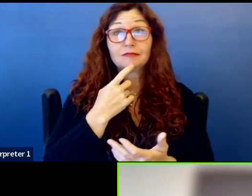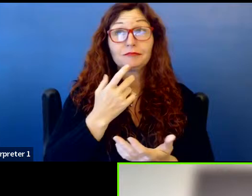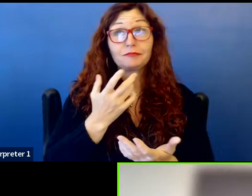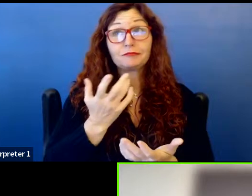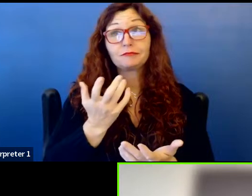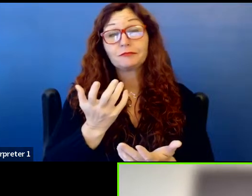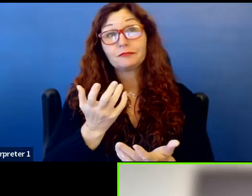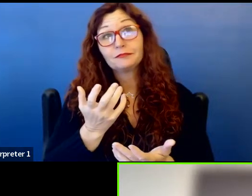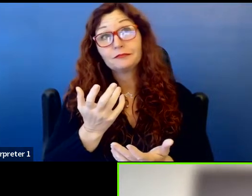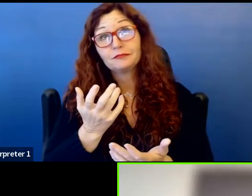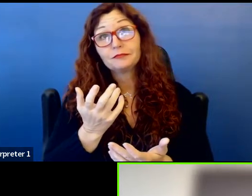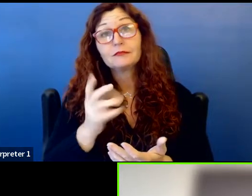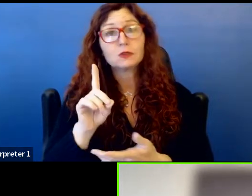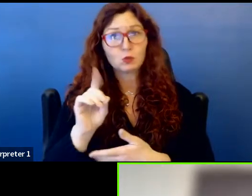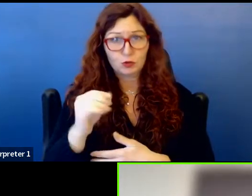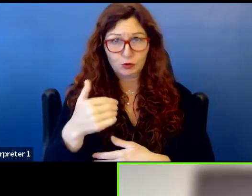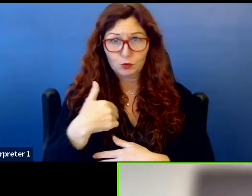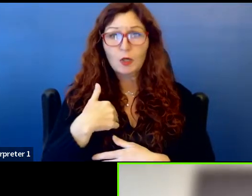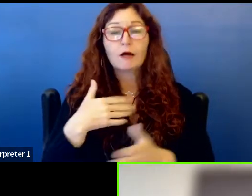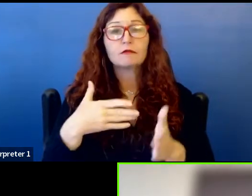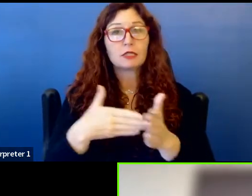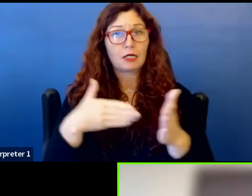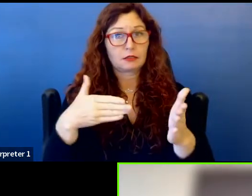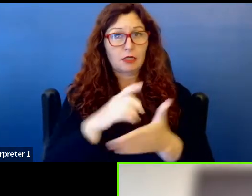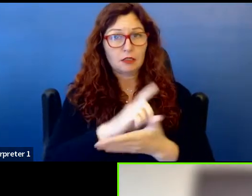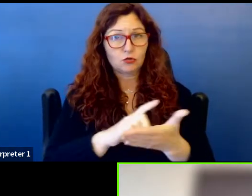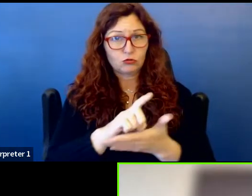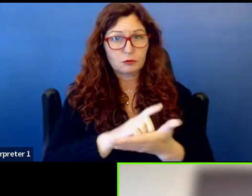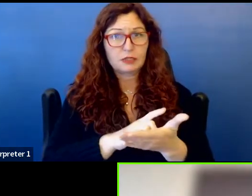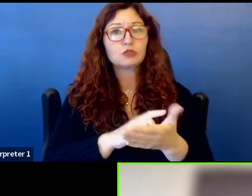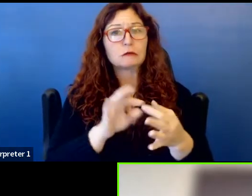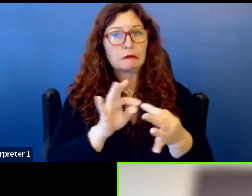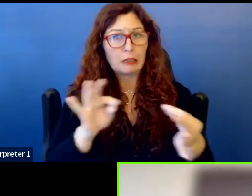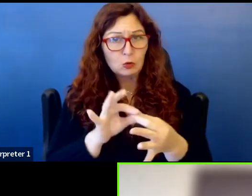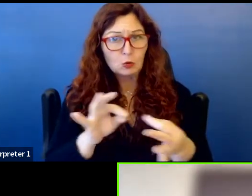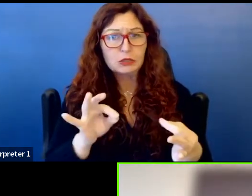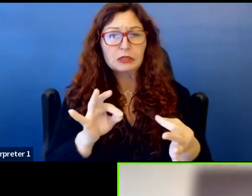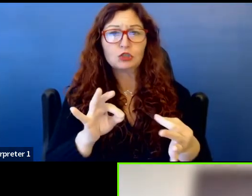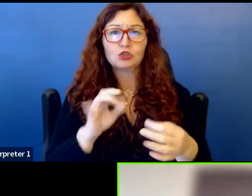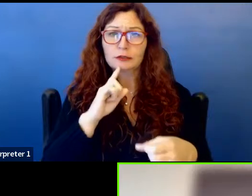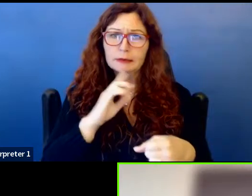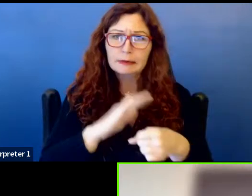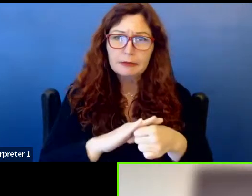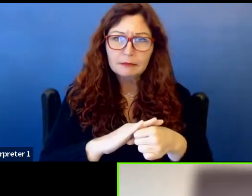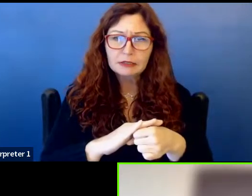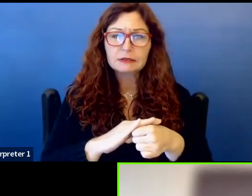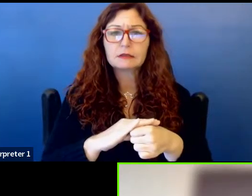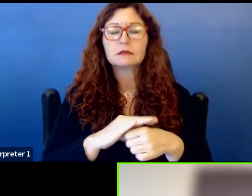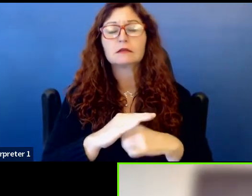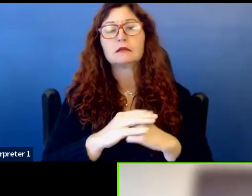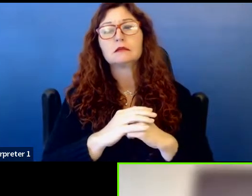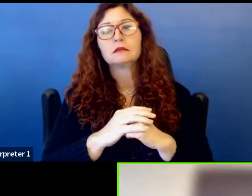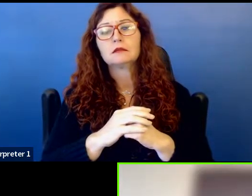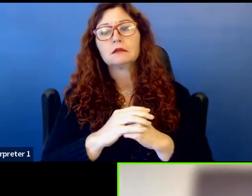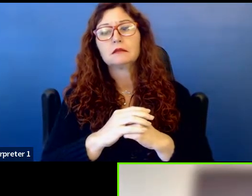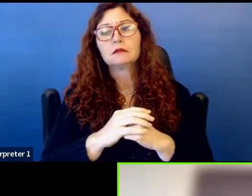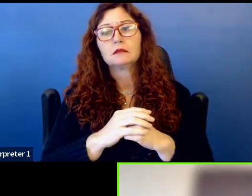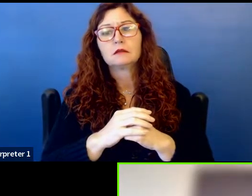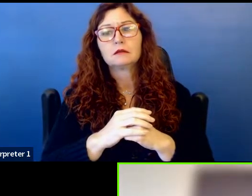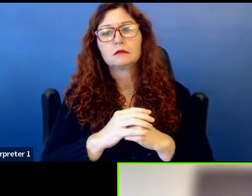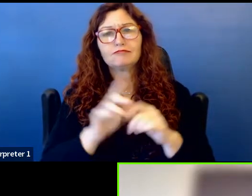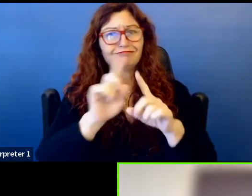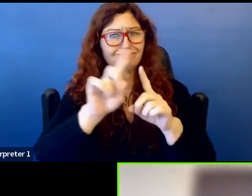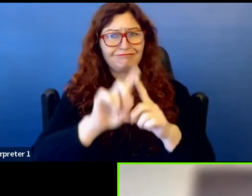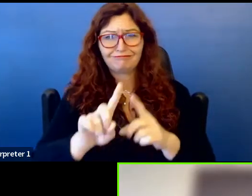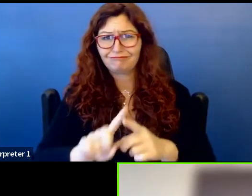um we have anti-discrimination um language and commitments at by our internationals and also by various um councils